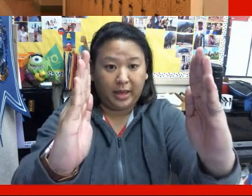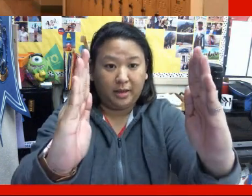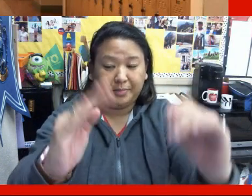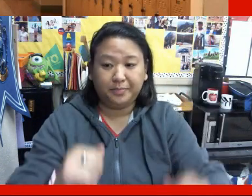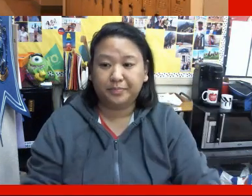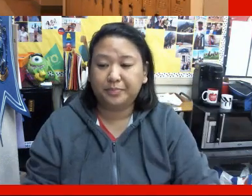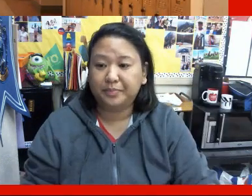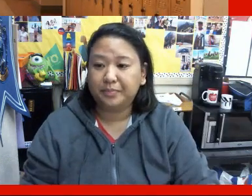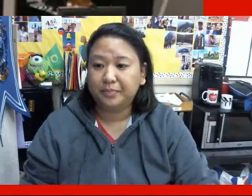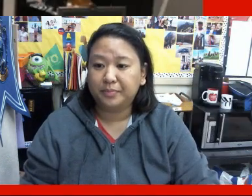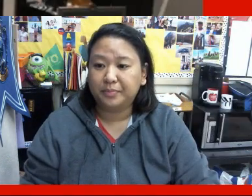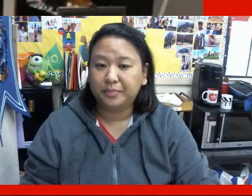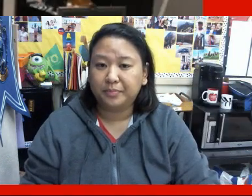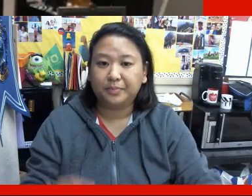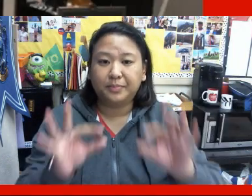Hallway.